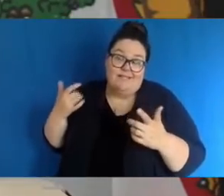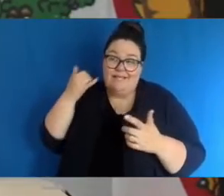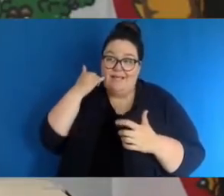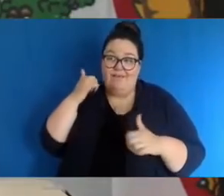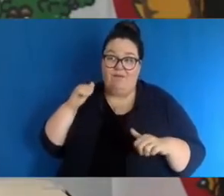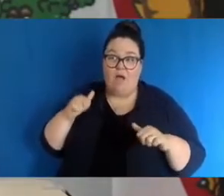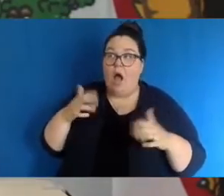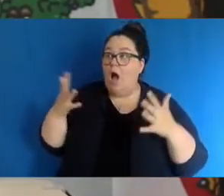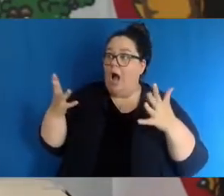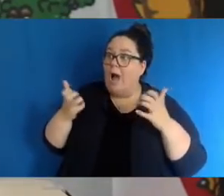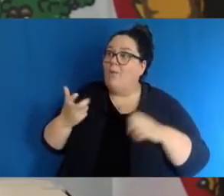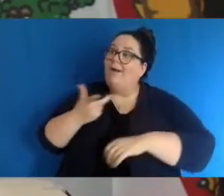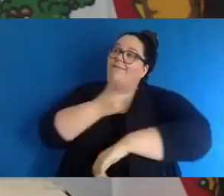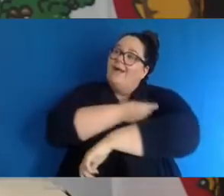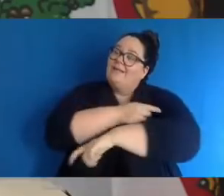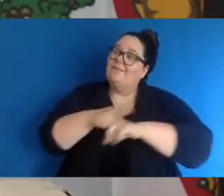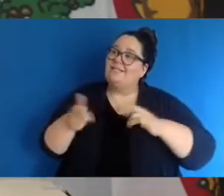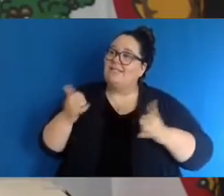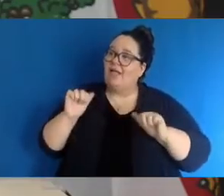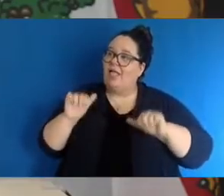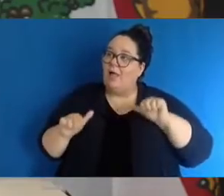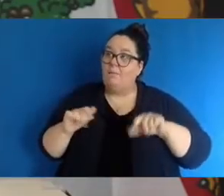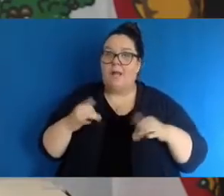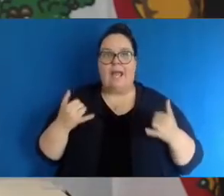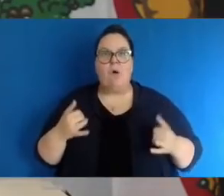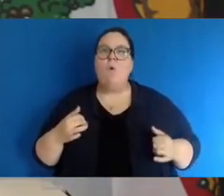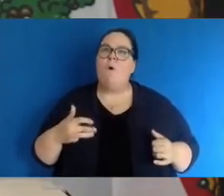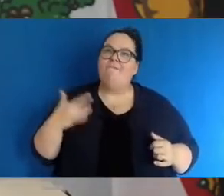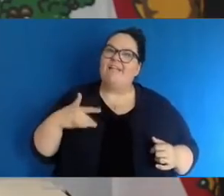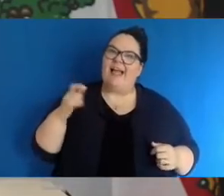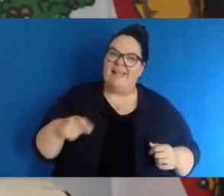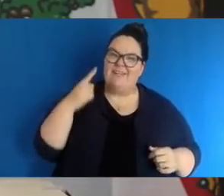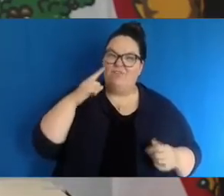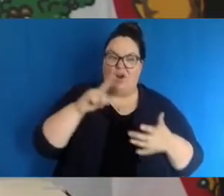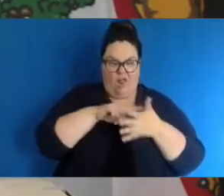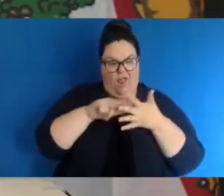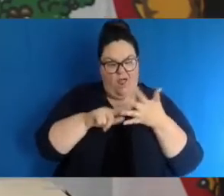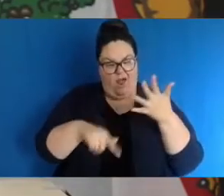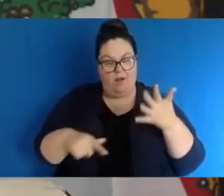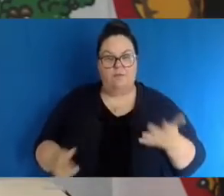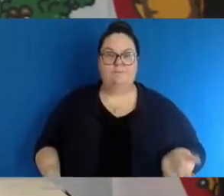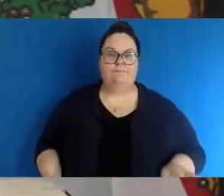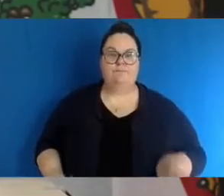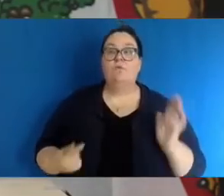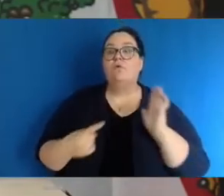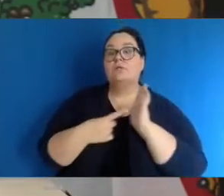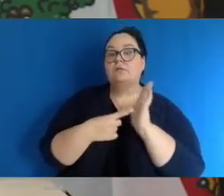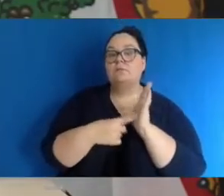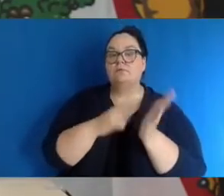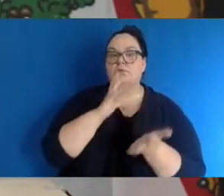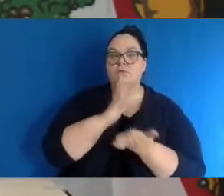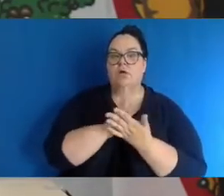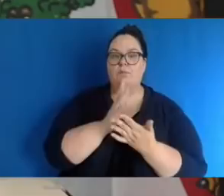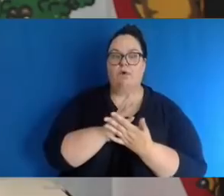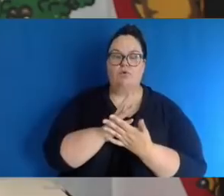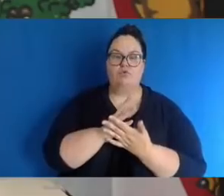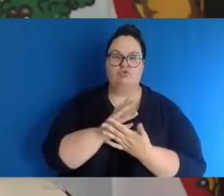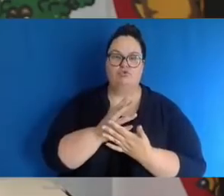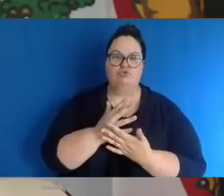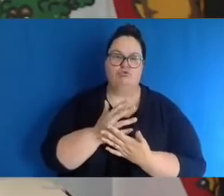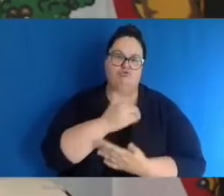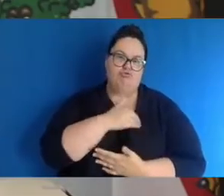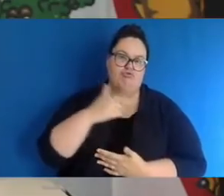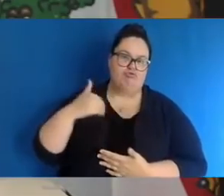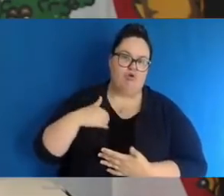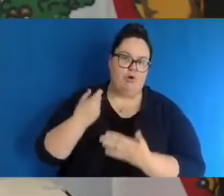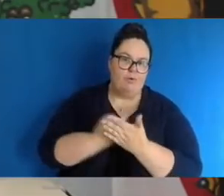get vaccinated for sure. And I just think, for example, like when I talk about the Maple Leafs or the Raptors or the Blue Jays,